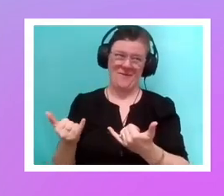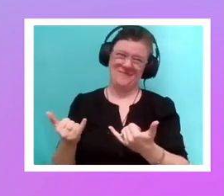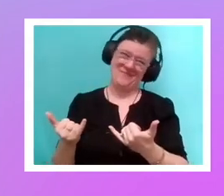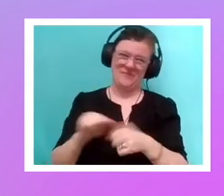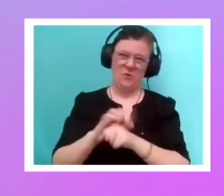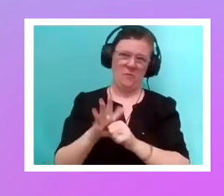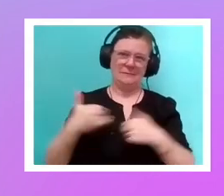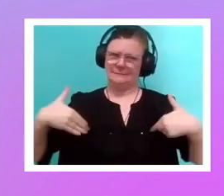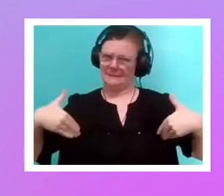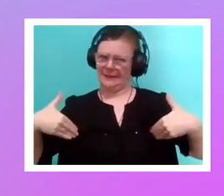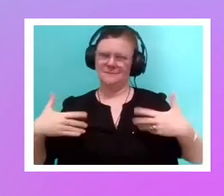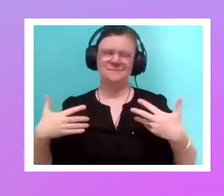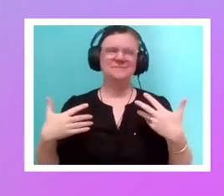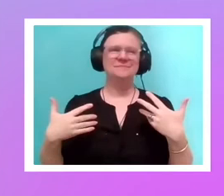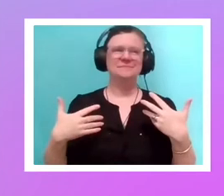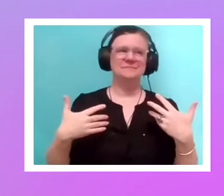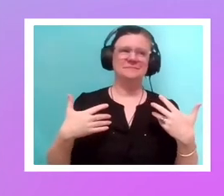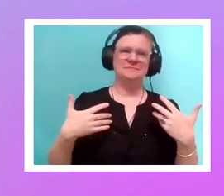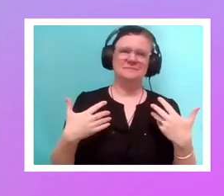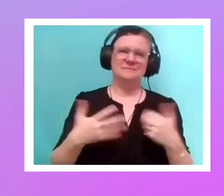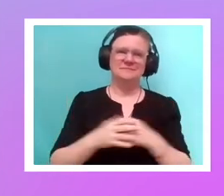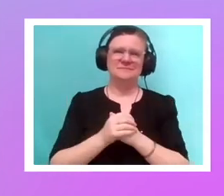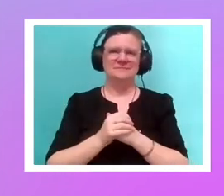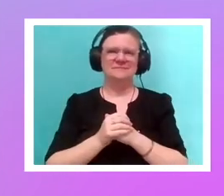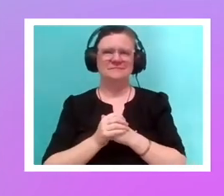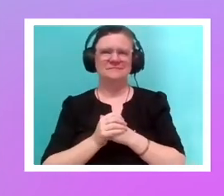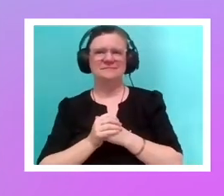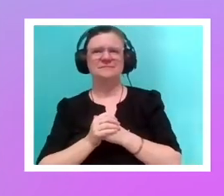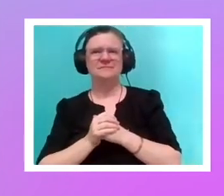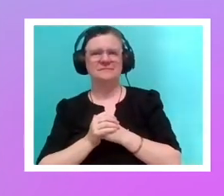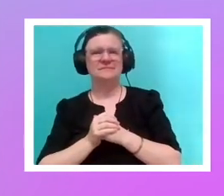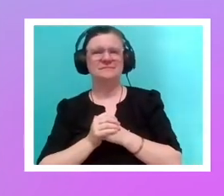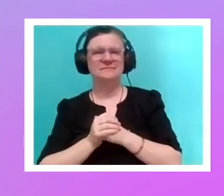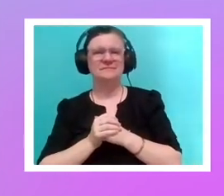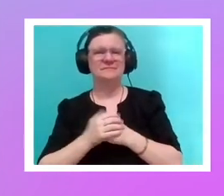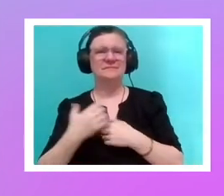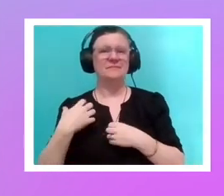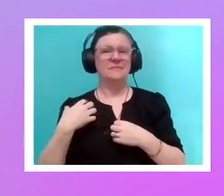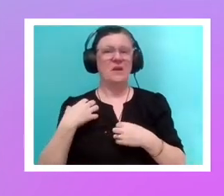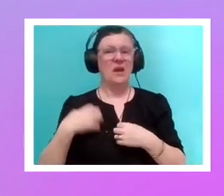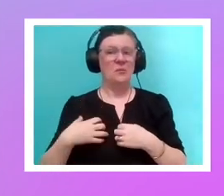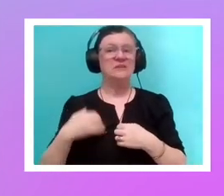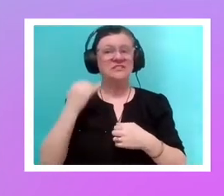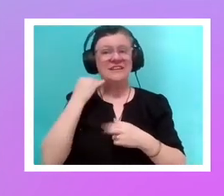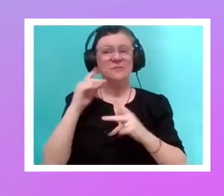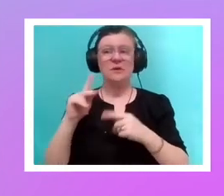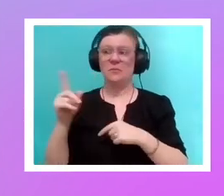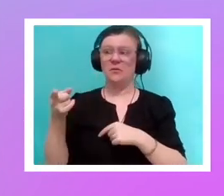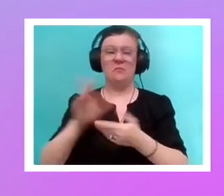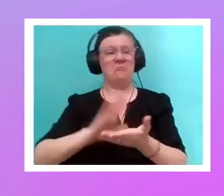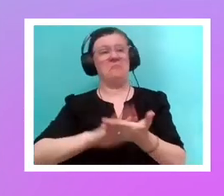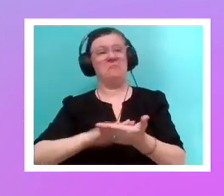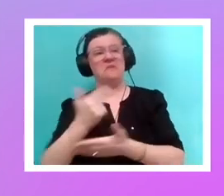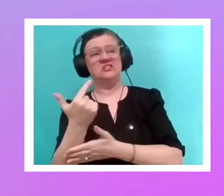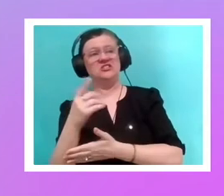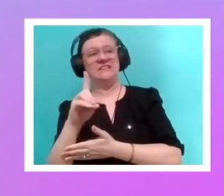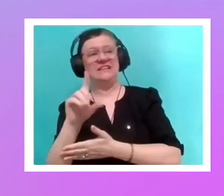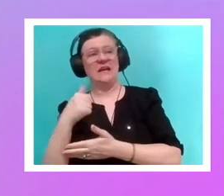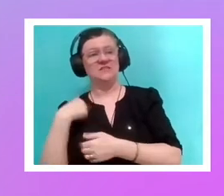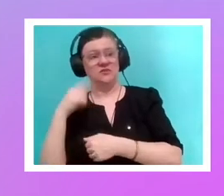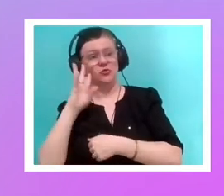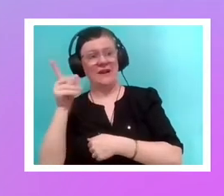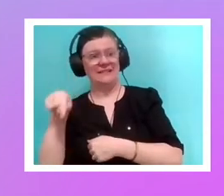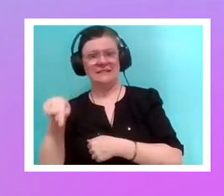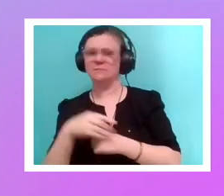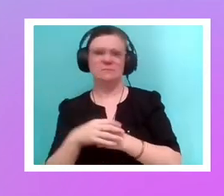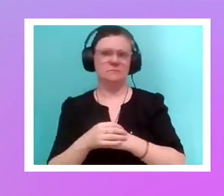far. I don't think I would. But I do wish I had a pound or a dollar for every time someone credited GDS with creating these